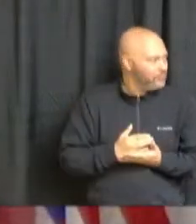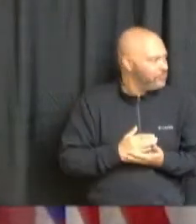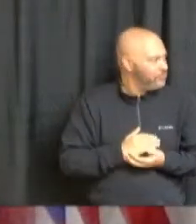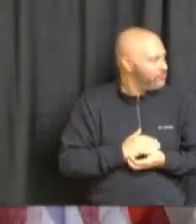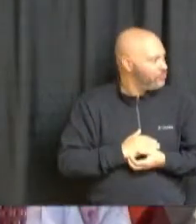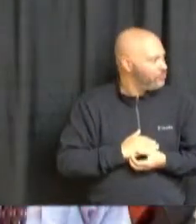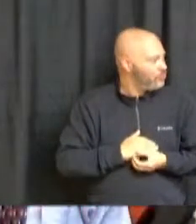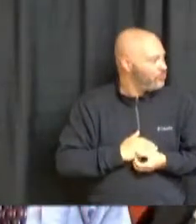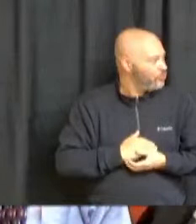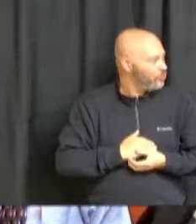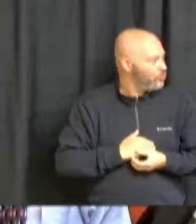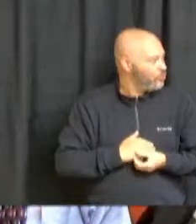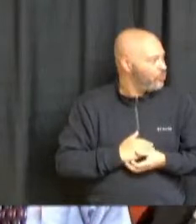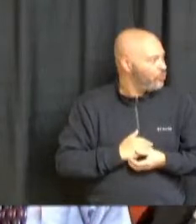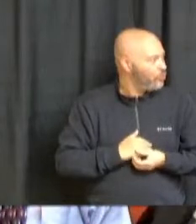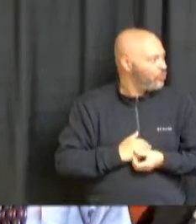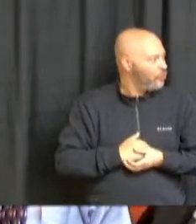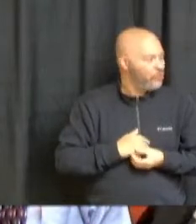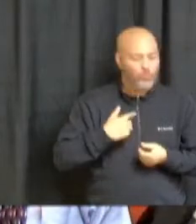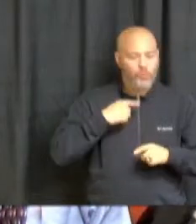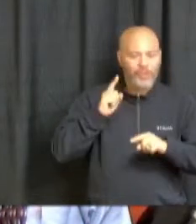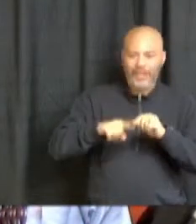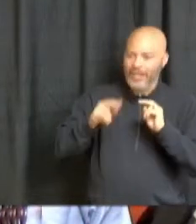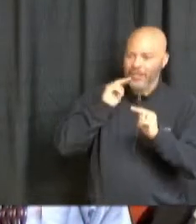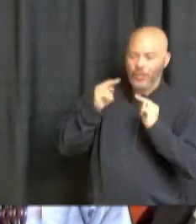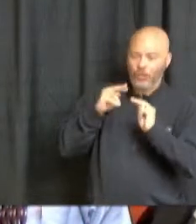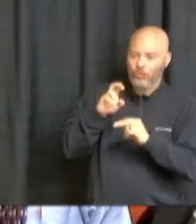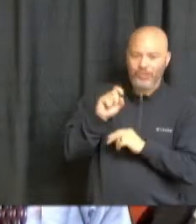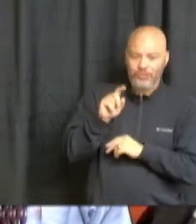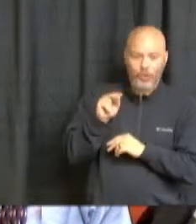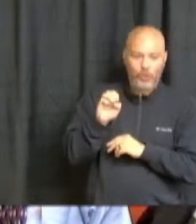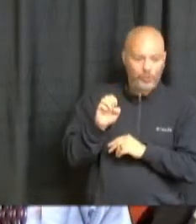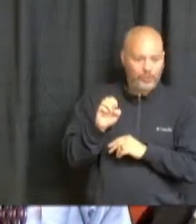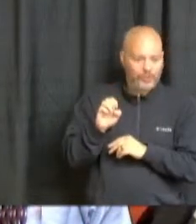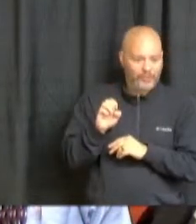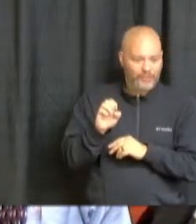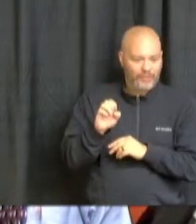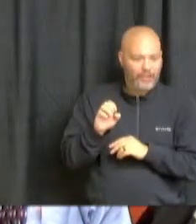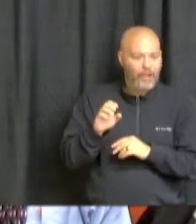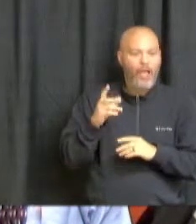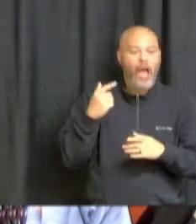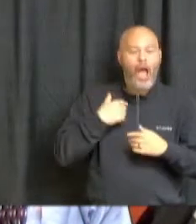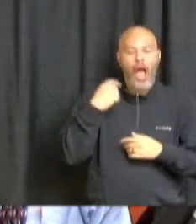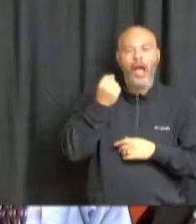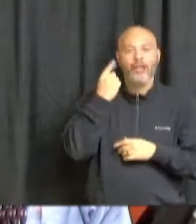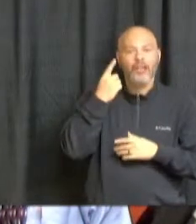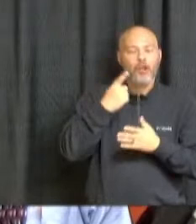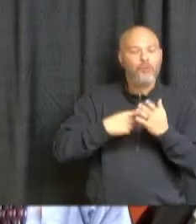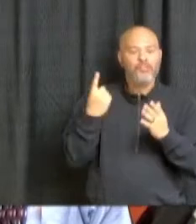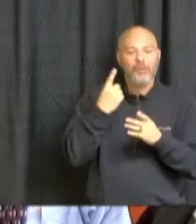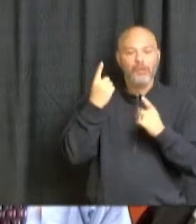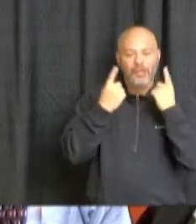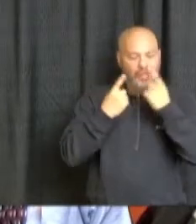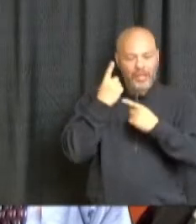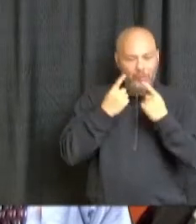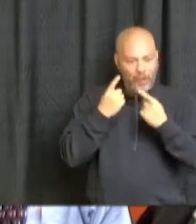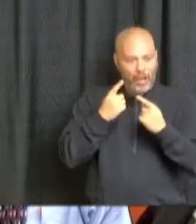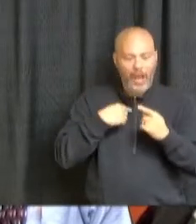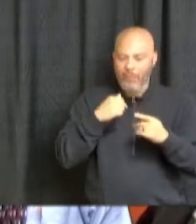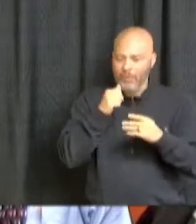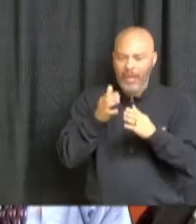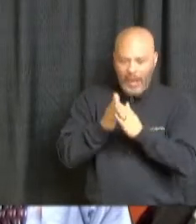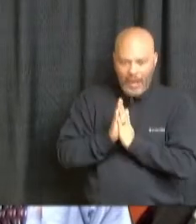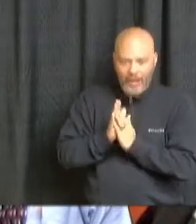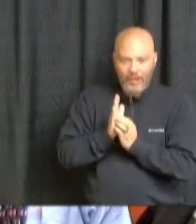We need to be careful not negotiate Yeah. rezoning up here No, contingent. I understand, but just something to think about. I'm not I asking understand. for. You've